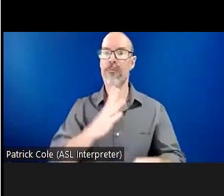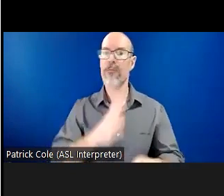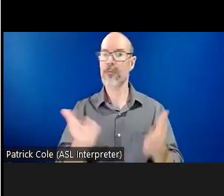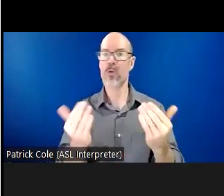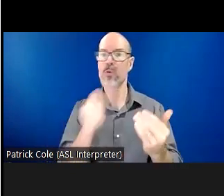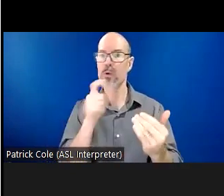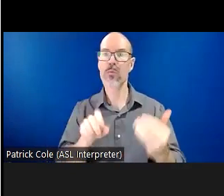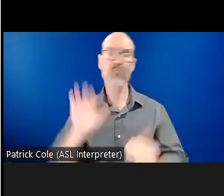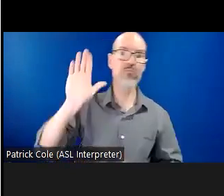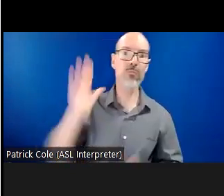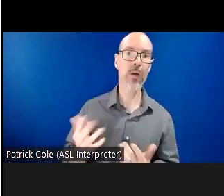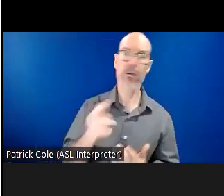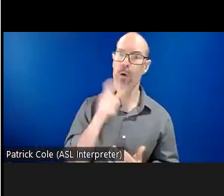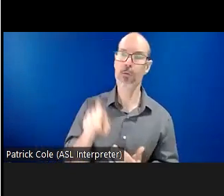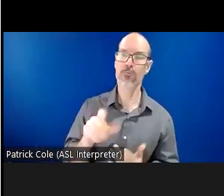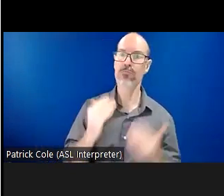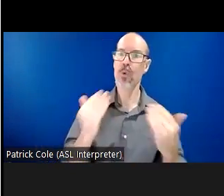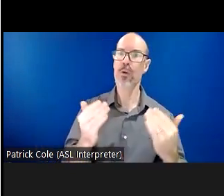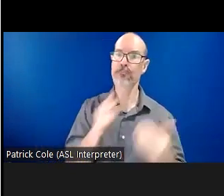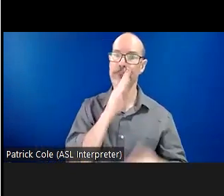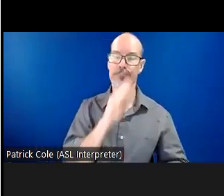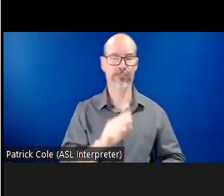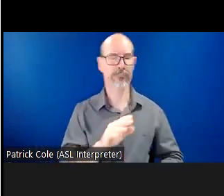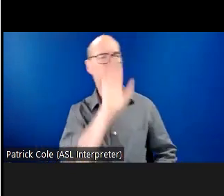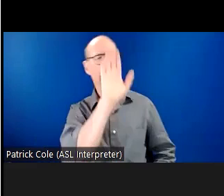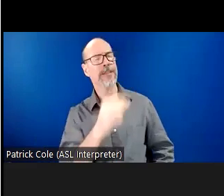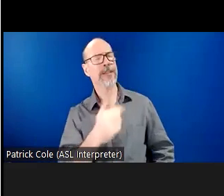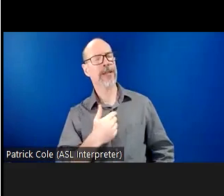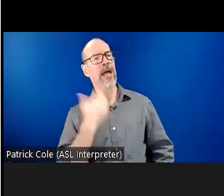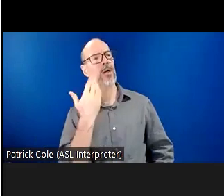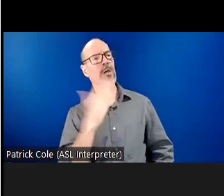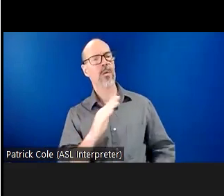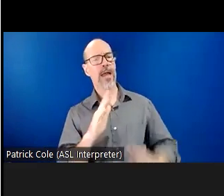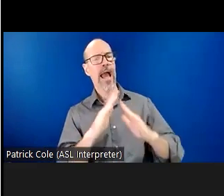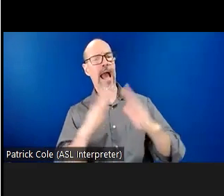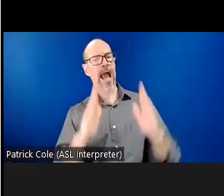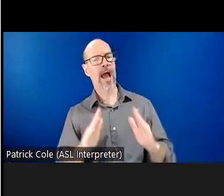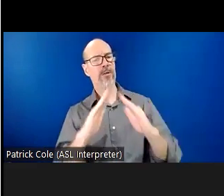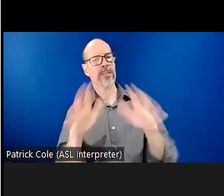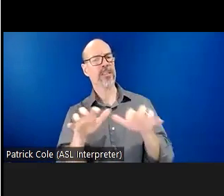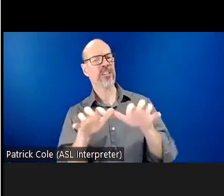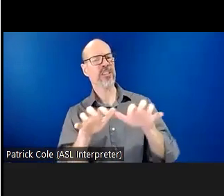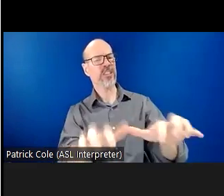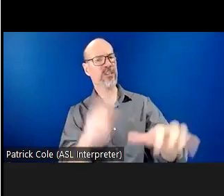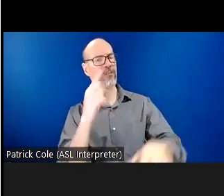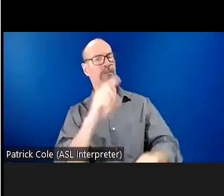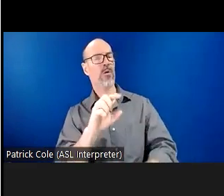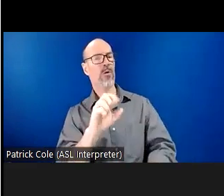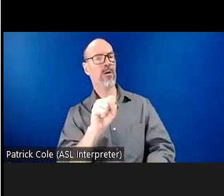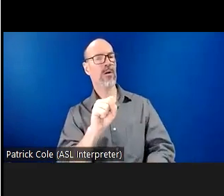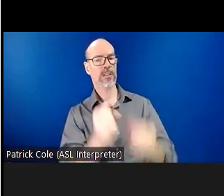Okay. I don't know the housing stock of Springfield and Worcester, but being